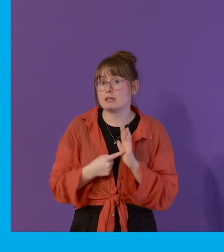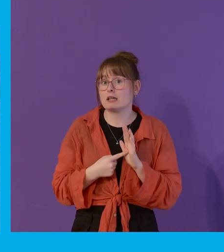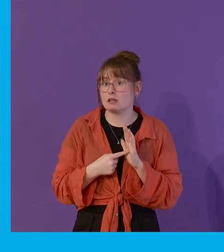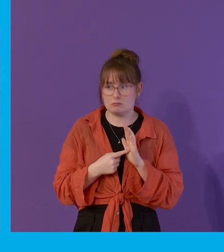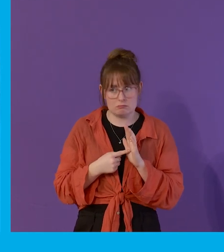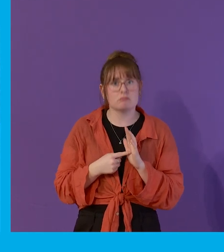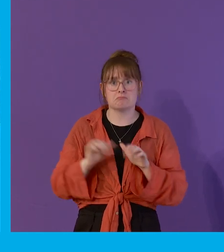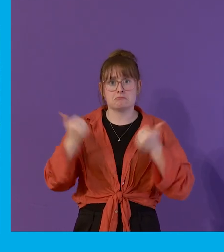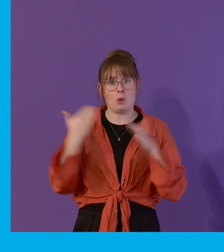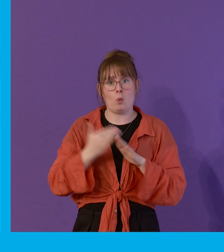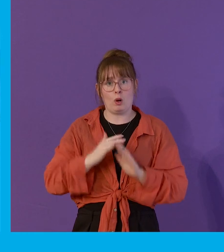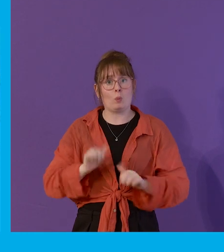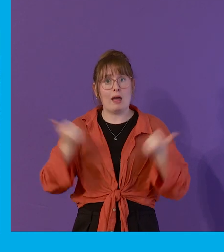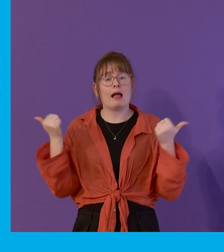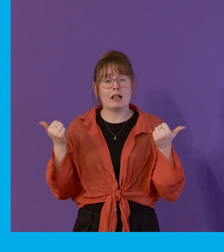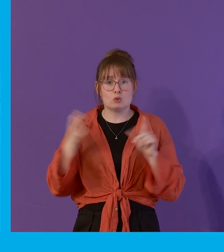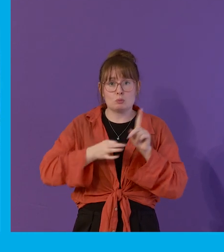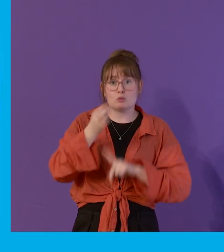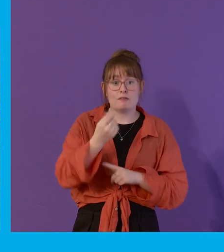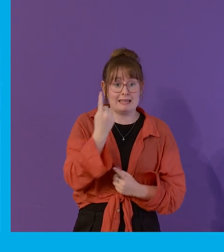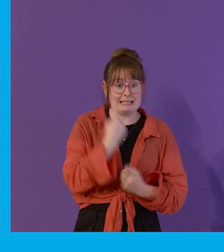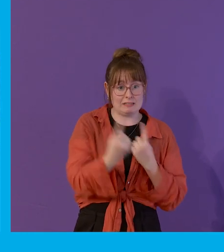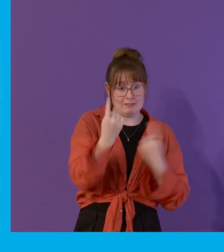really effective at improving individuals' and